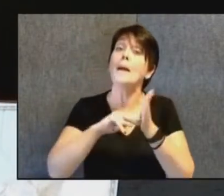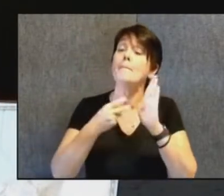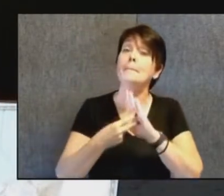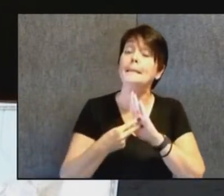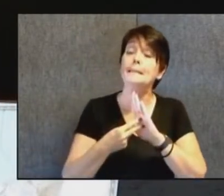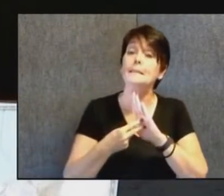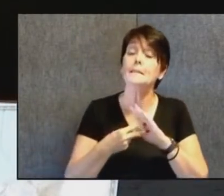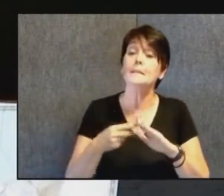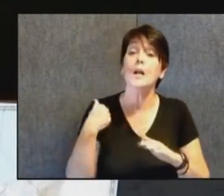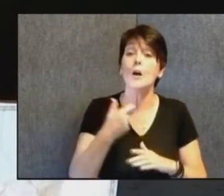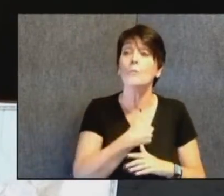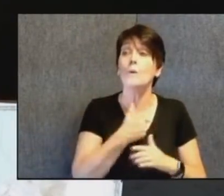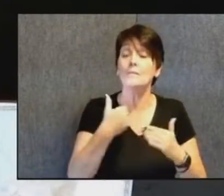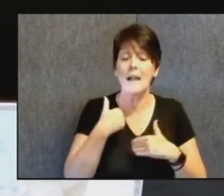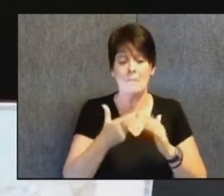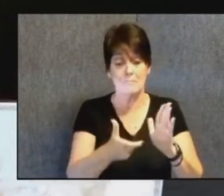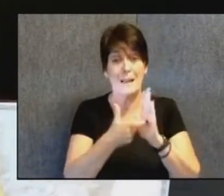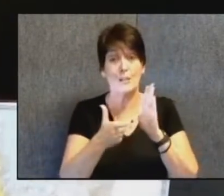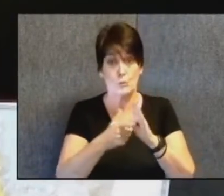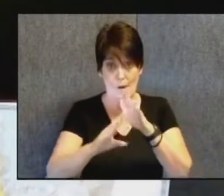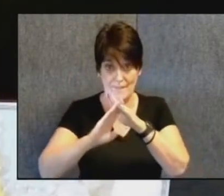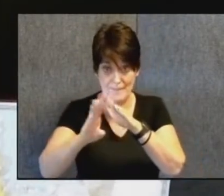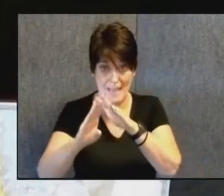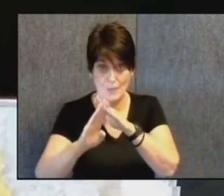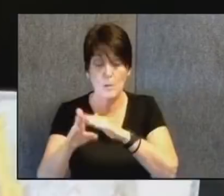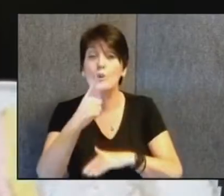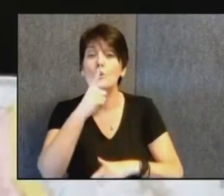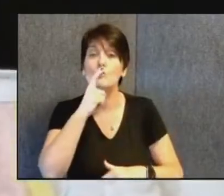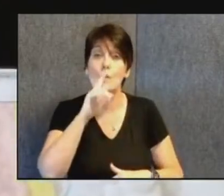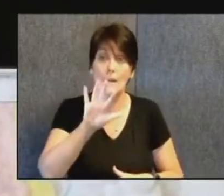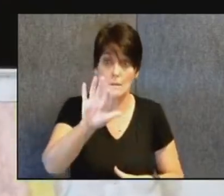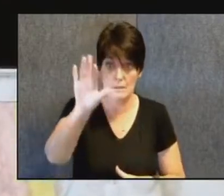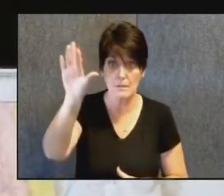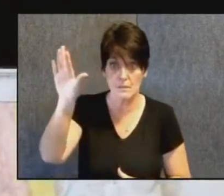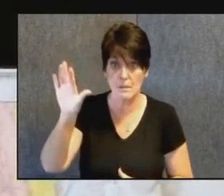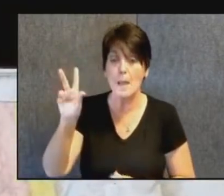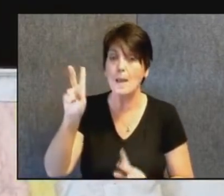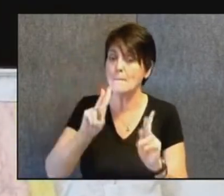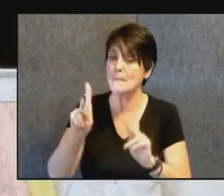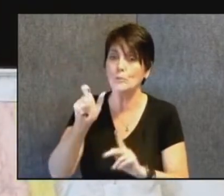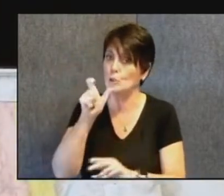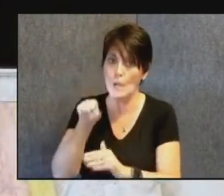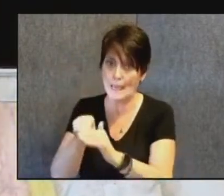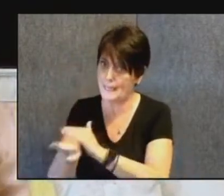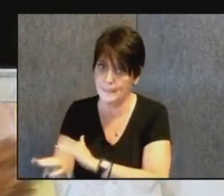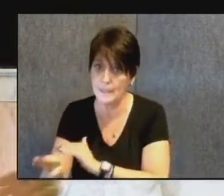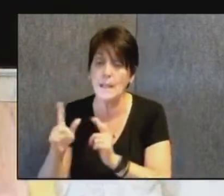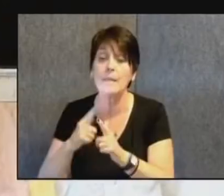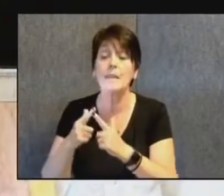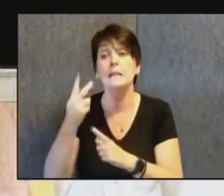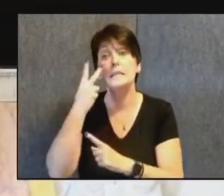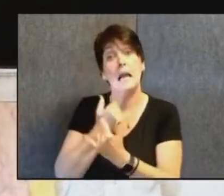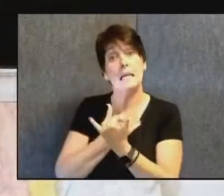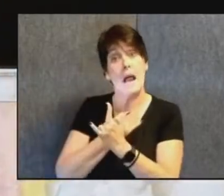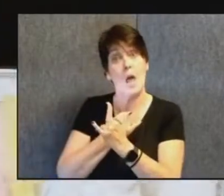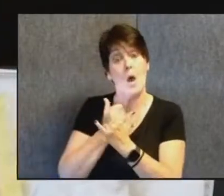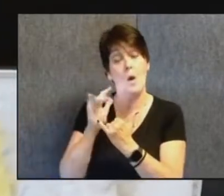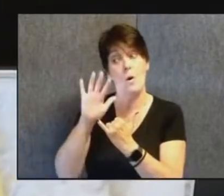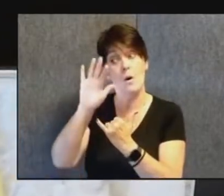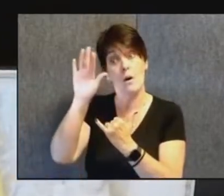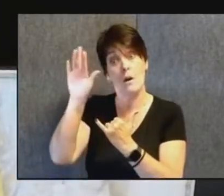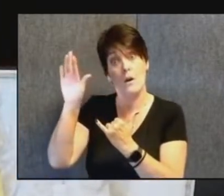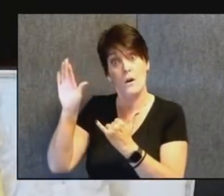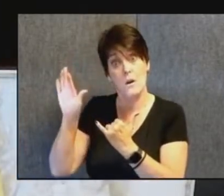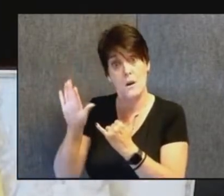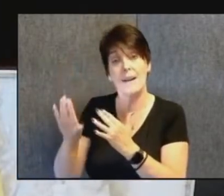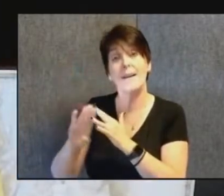we have the mandatory evacuation, again, which is the red area right here. That's where people should not be. And then we've got the yellow portion going around that.